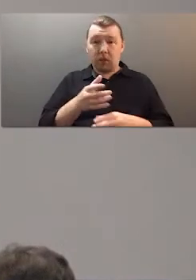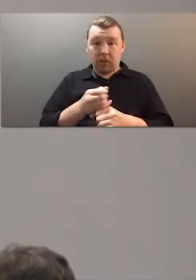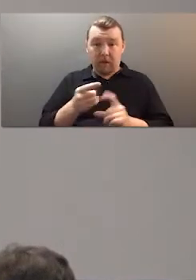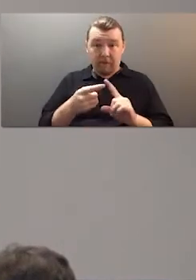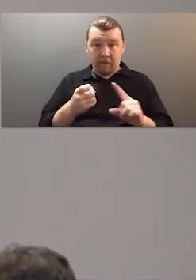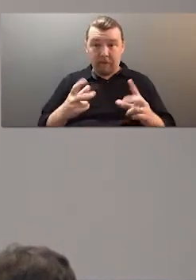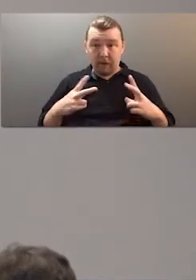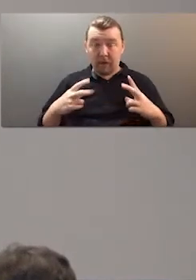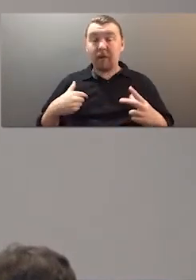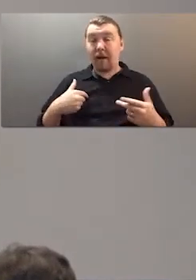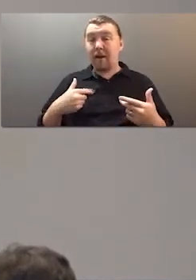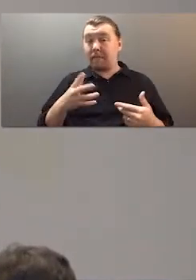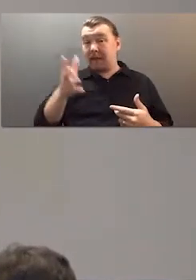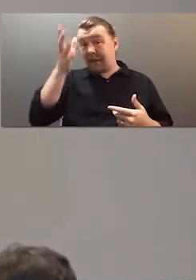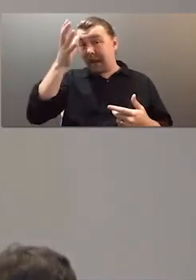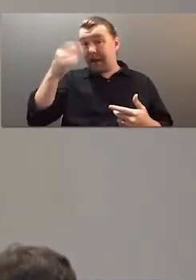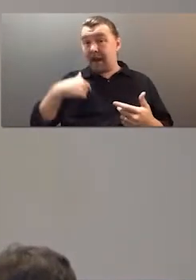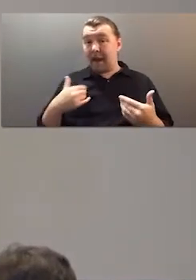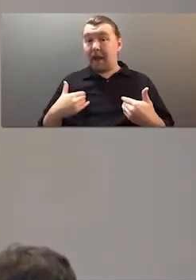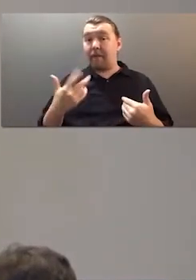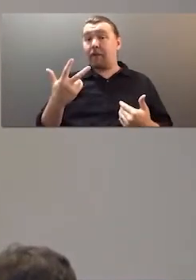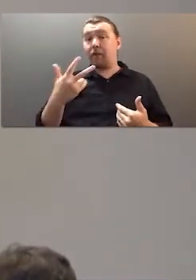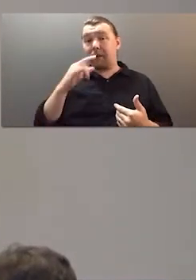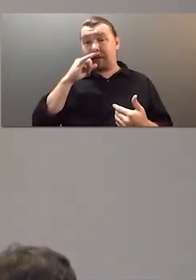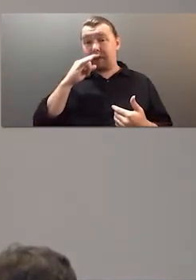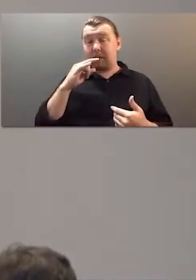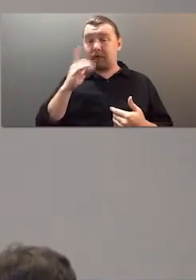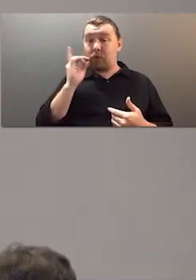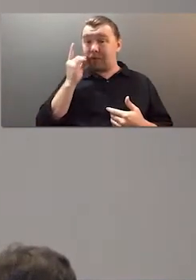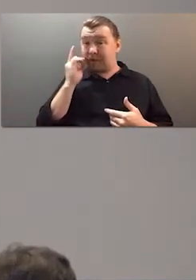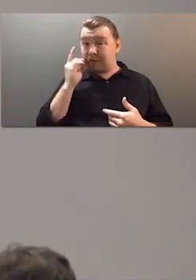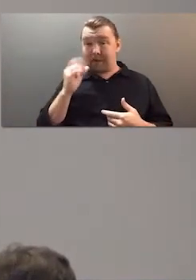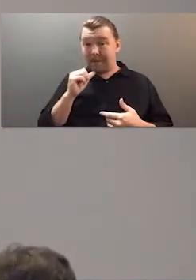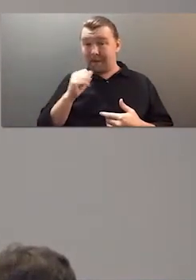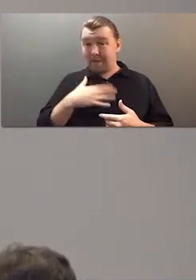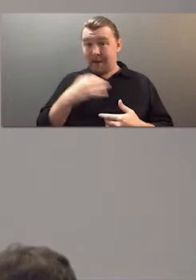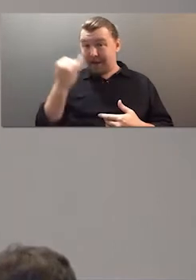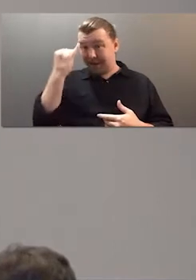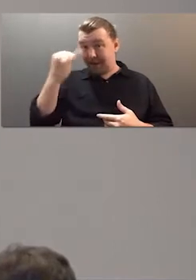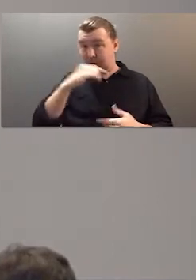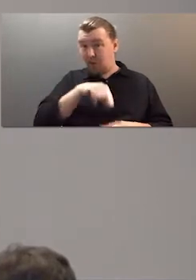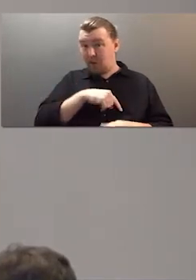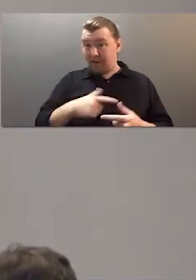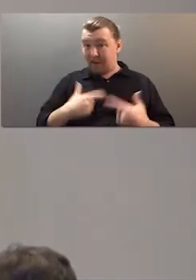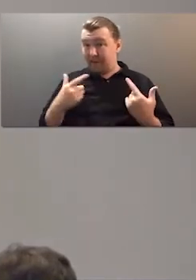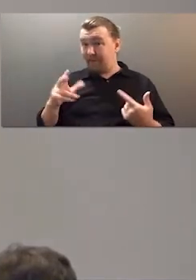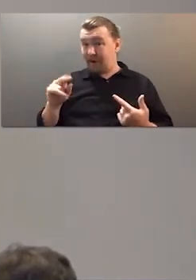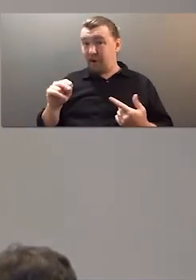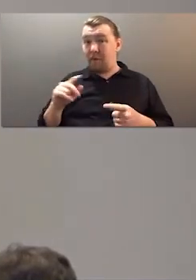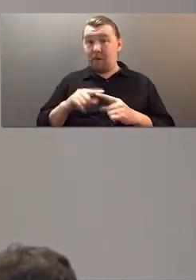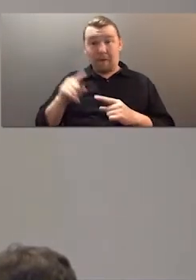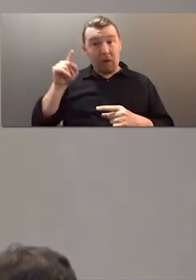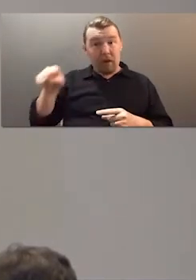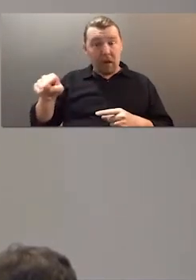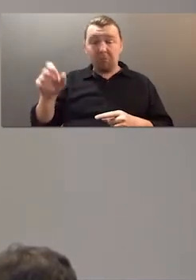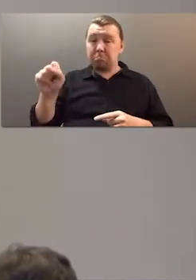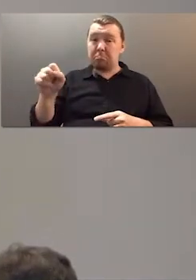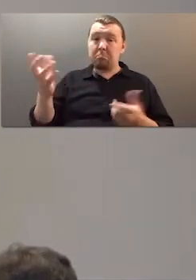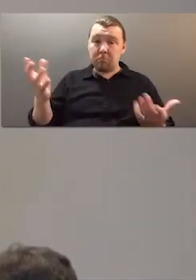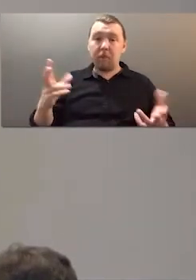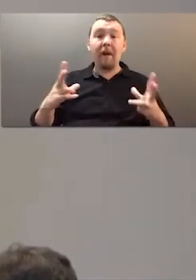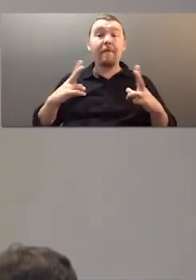know, as a parent, I have 3 children. Disney's not my idea of quality of life, but it may be for them. And